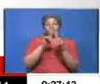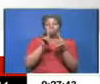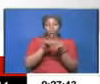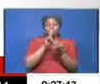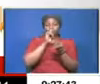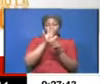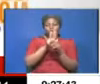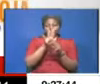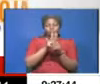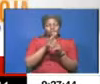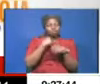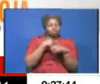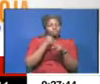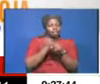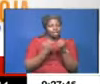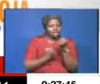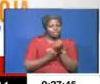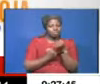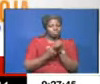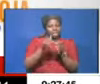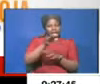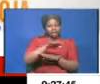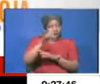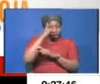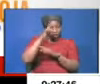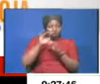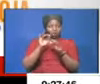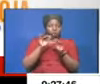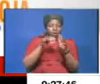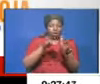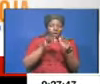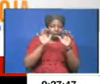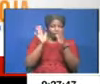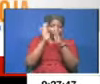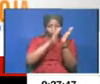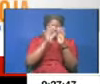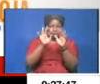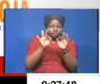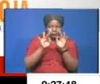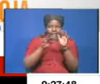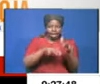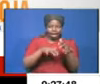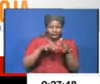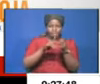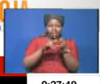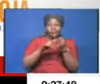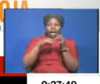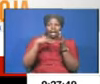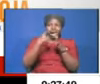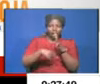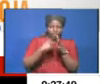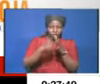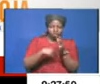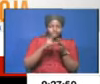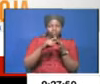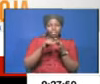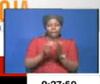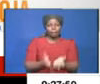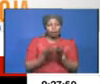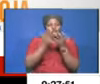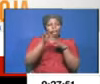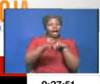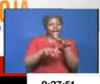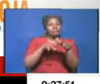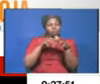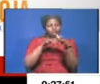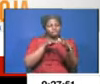an enabling environment for climate-smart agriculture, agro-processing, improved livestock farming,